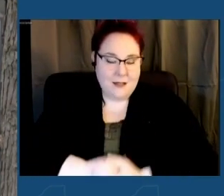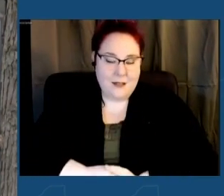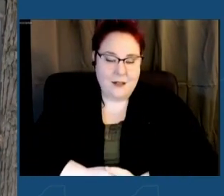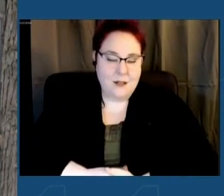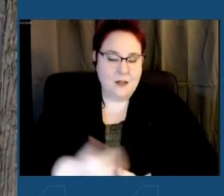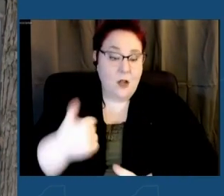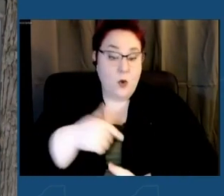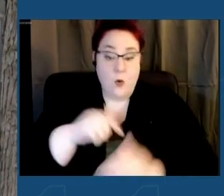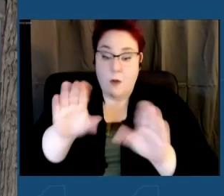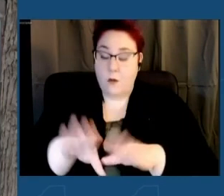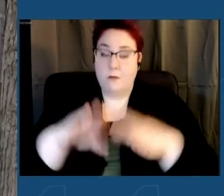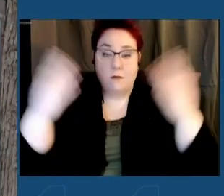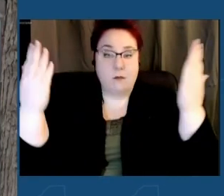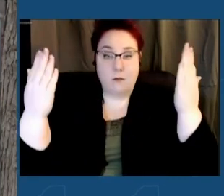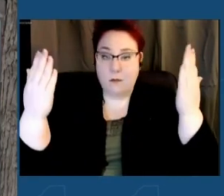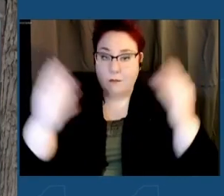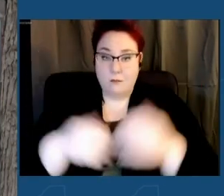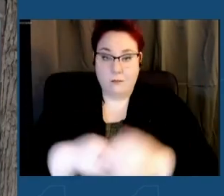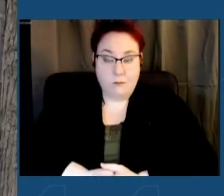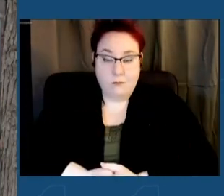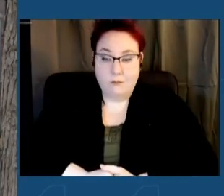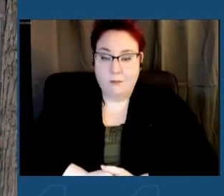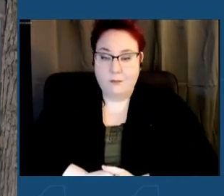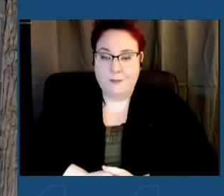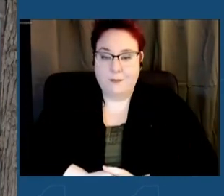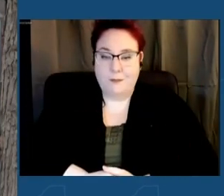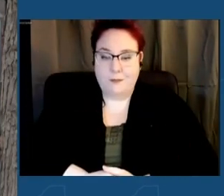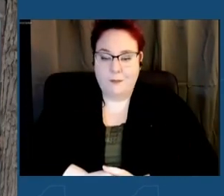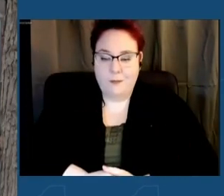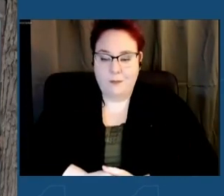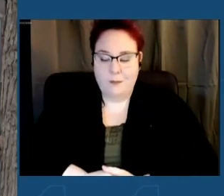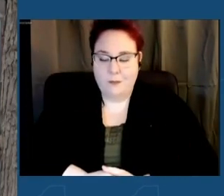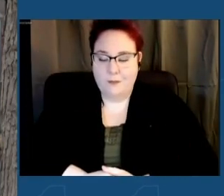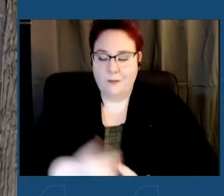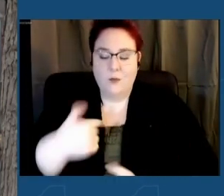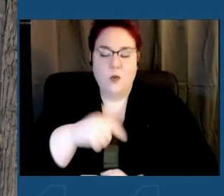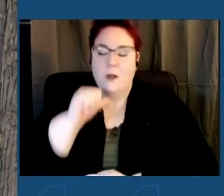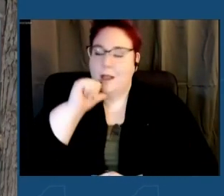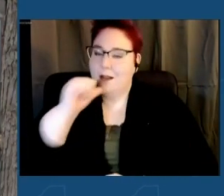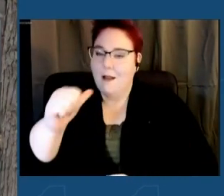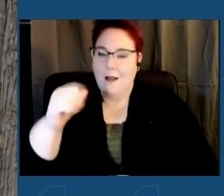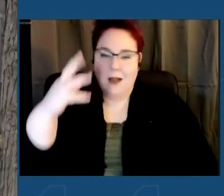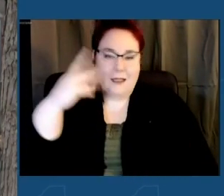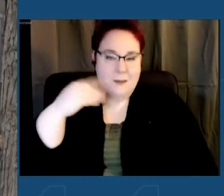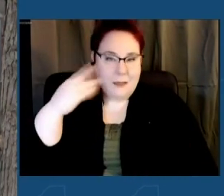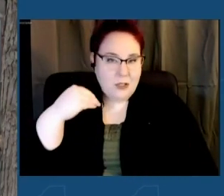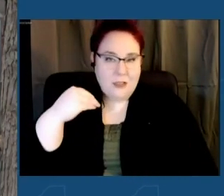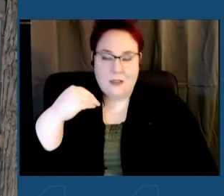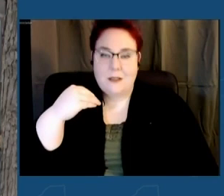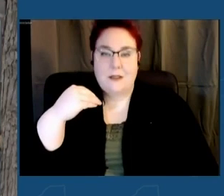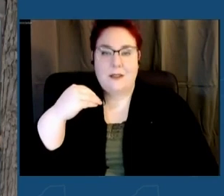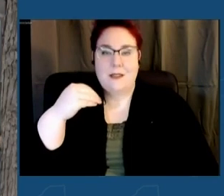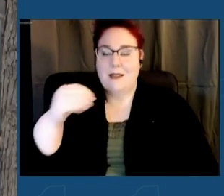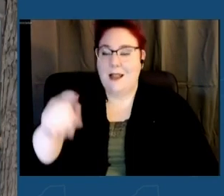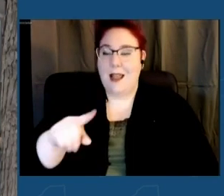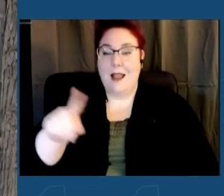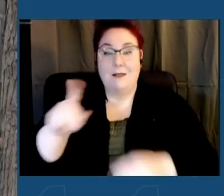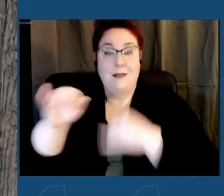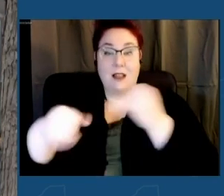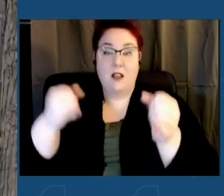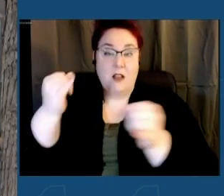open society, and we had not experienced a foreign terrorist attack. This was the first